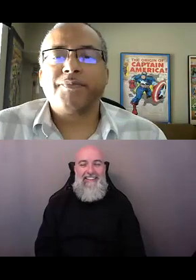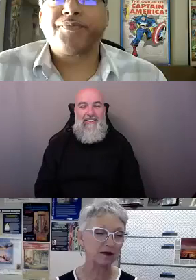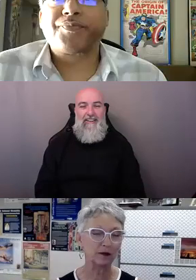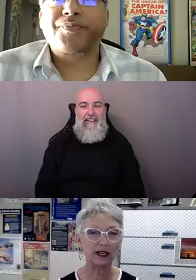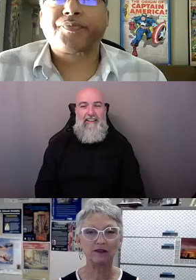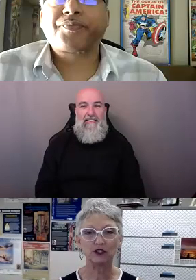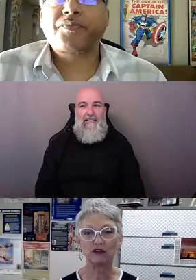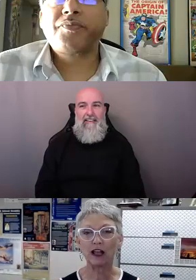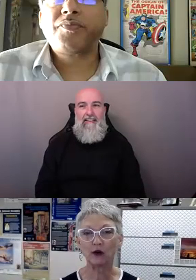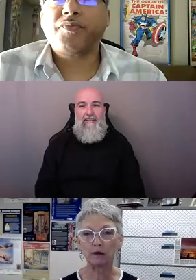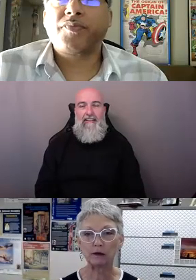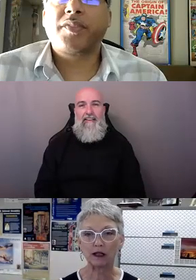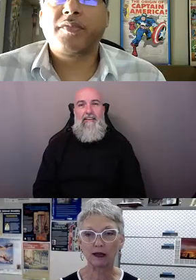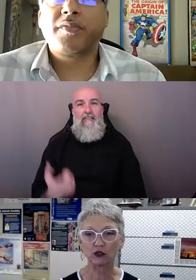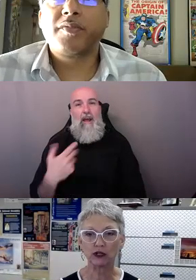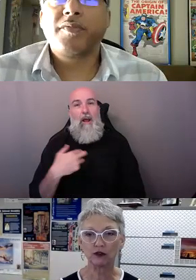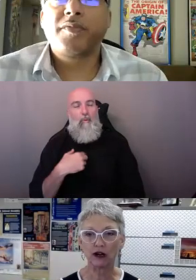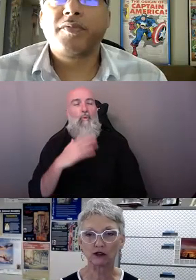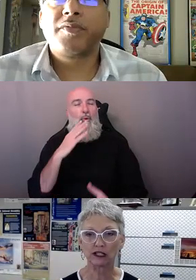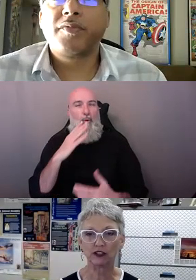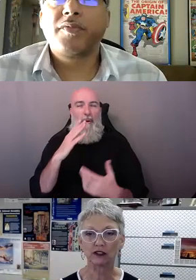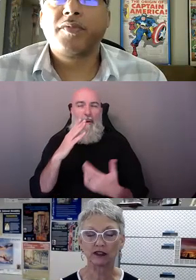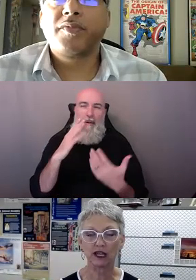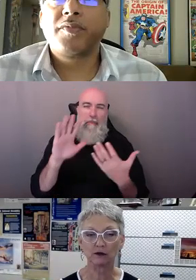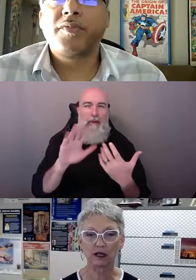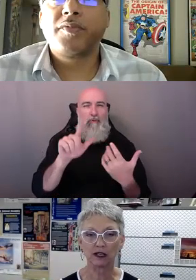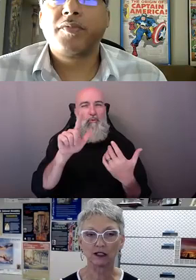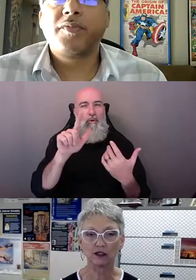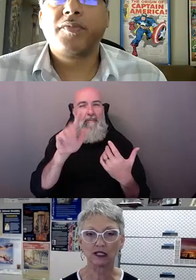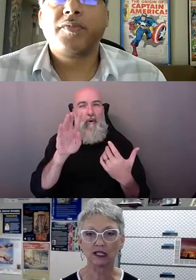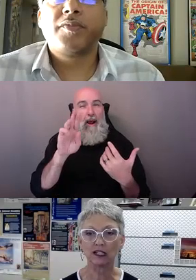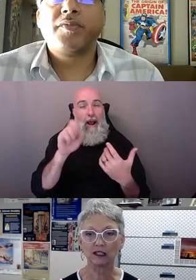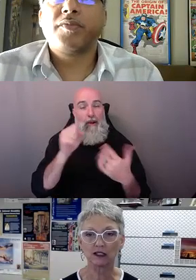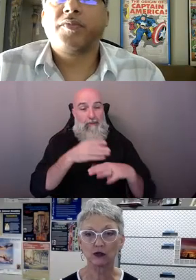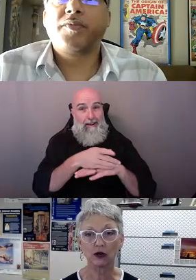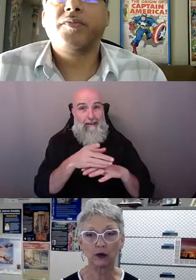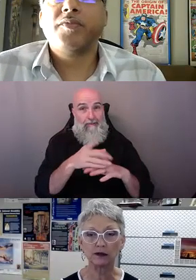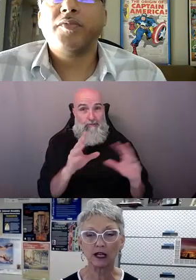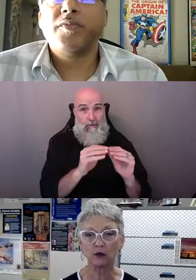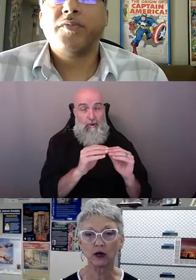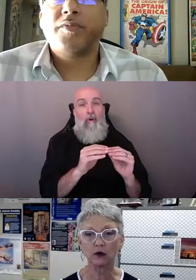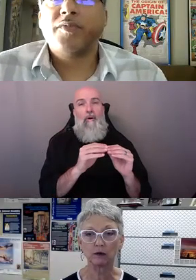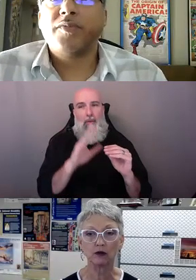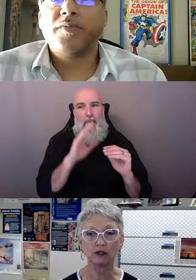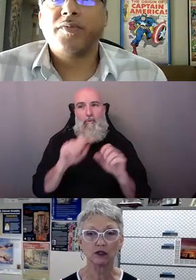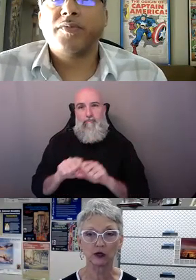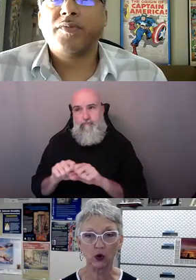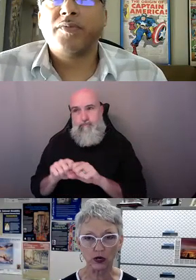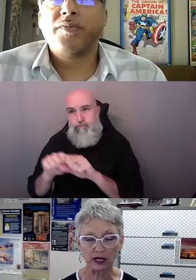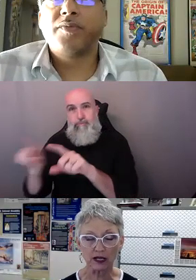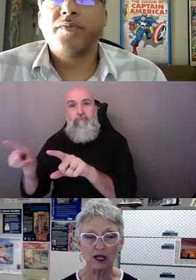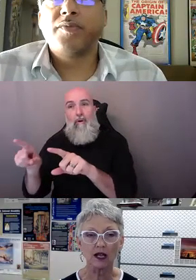We do a follow-up email about 24 hours later that includes a link to our website where we